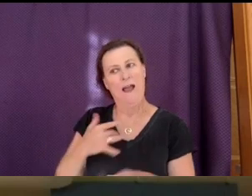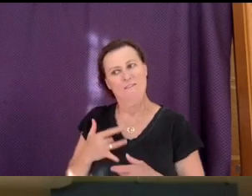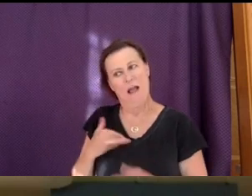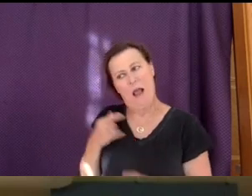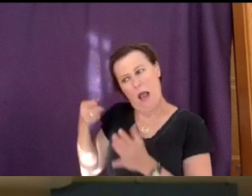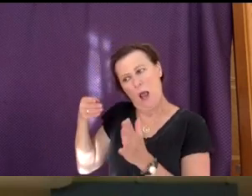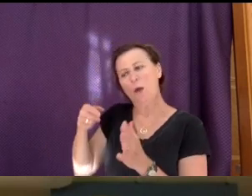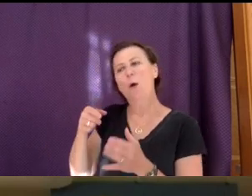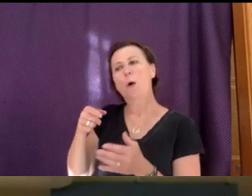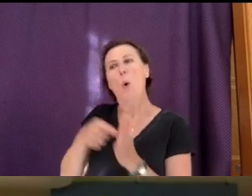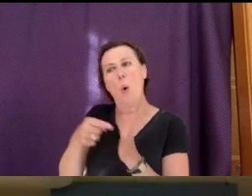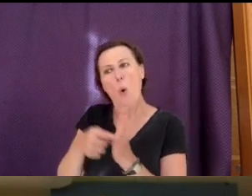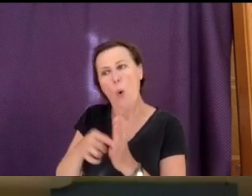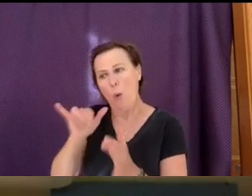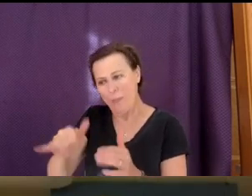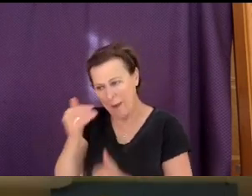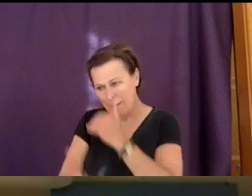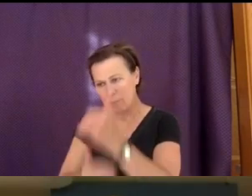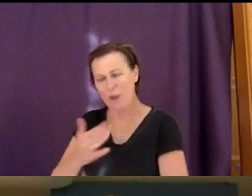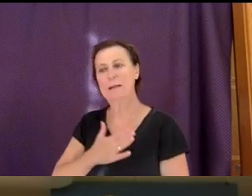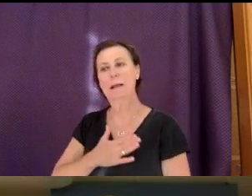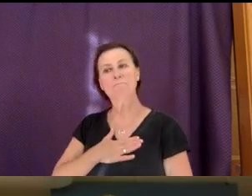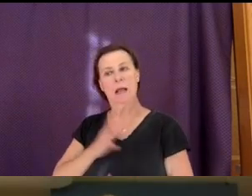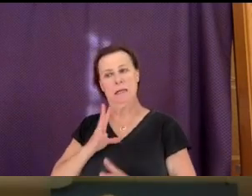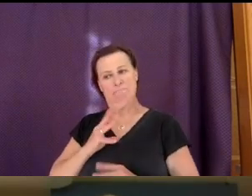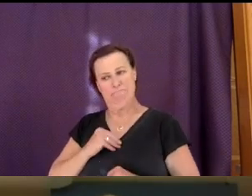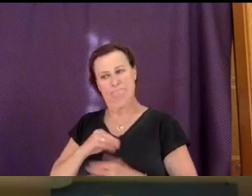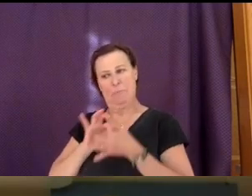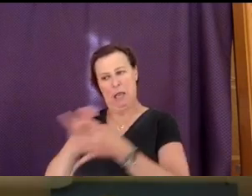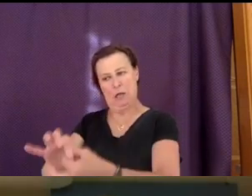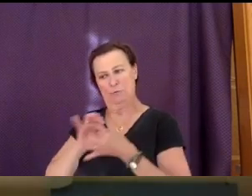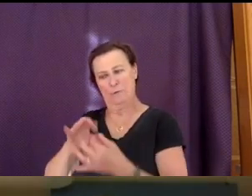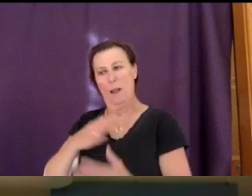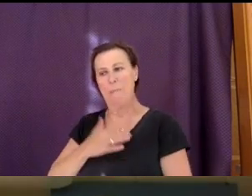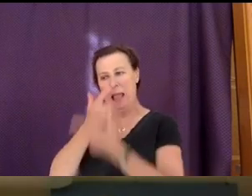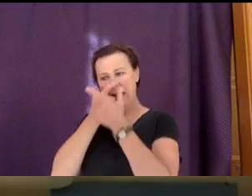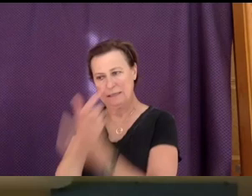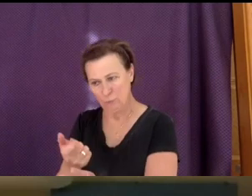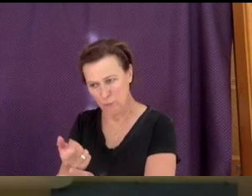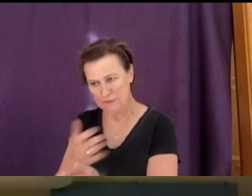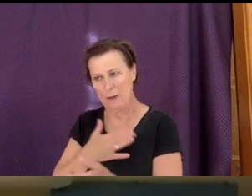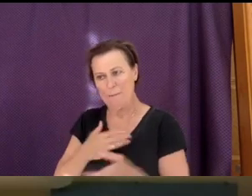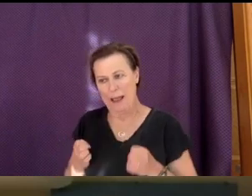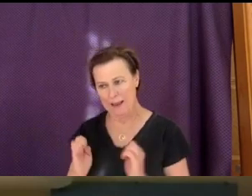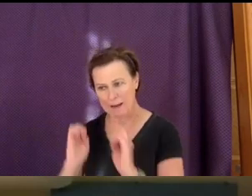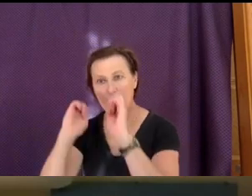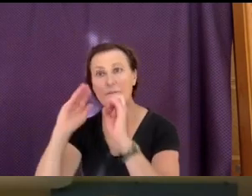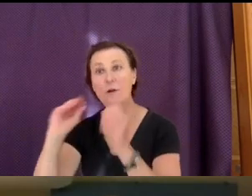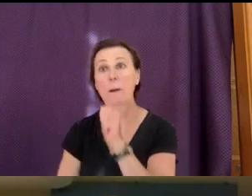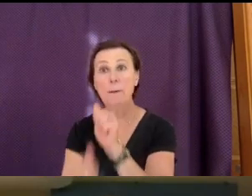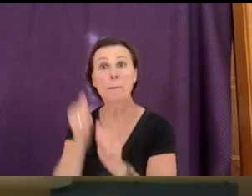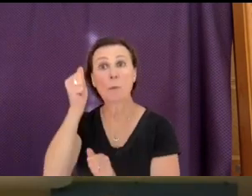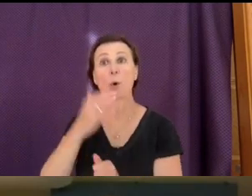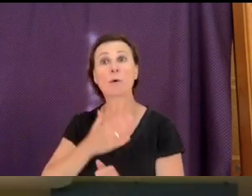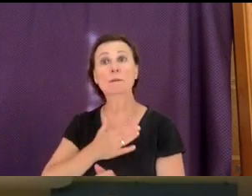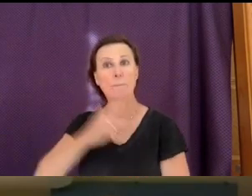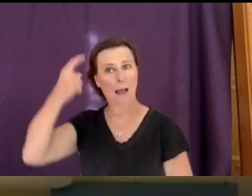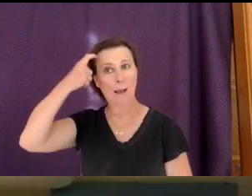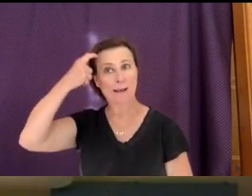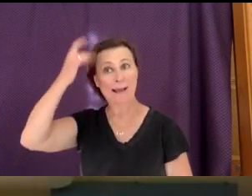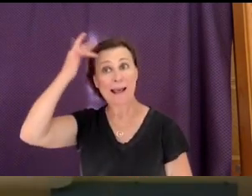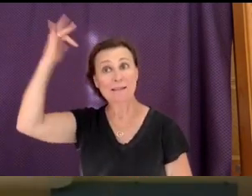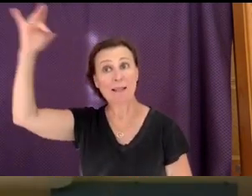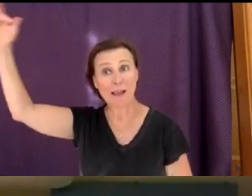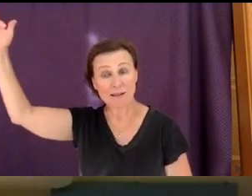my cooperation, my interest, my effort, and most of all, my intellect, the